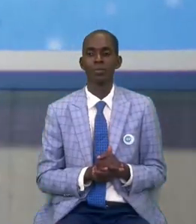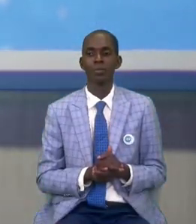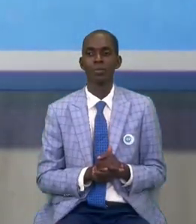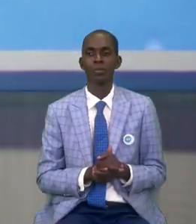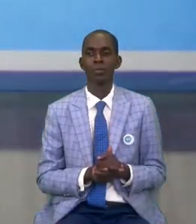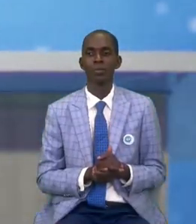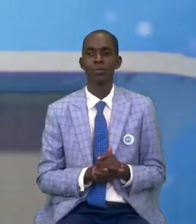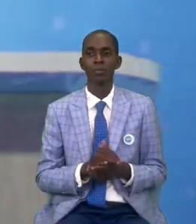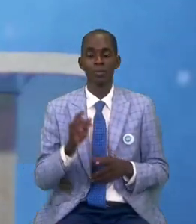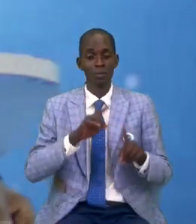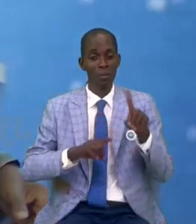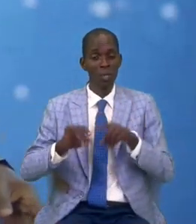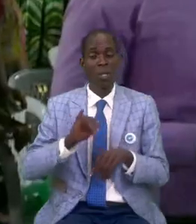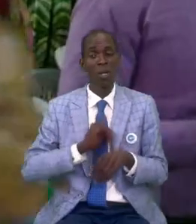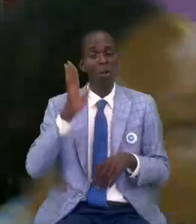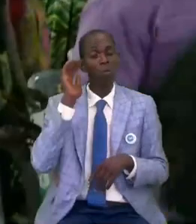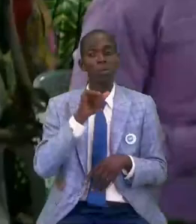I will not be an onlooker.